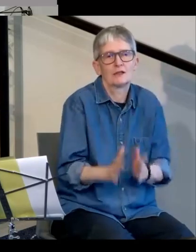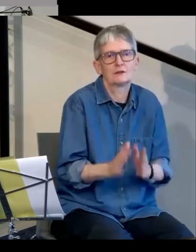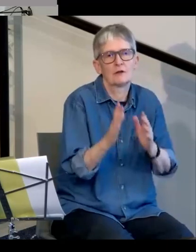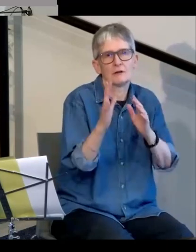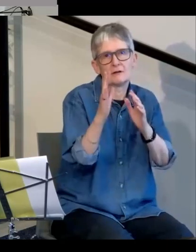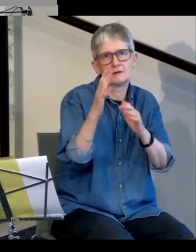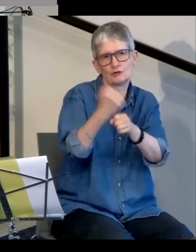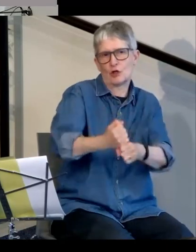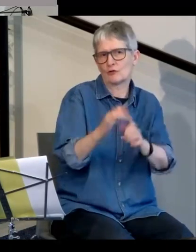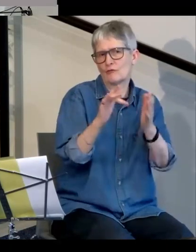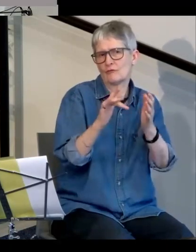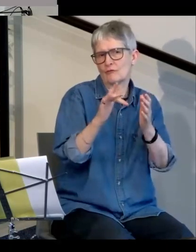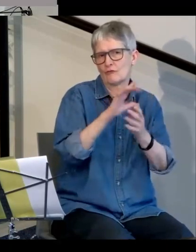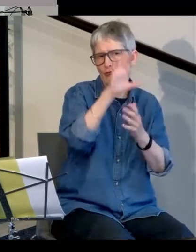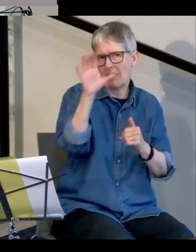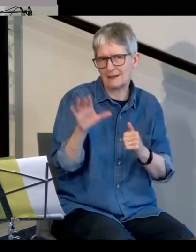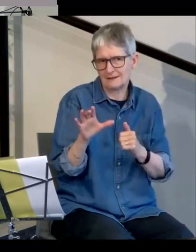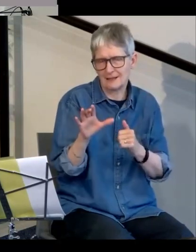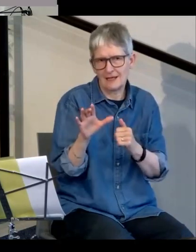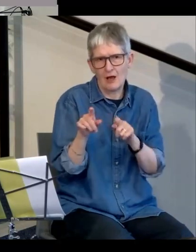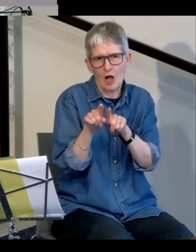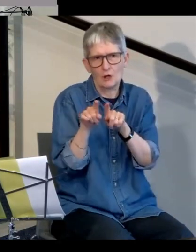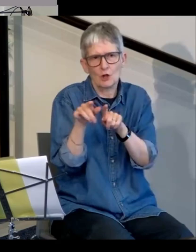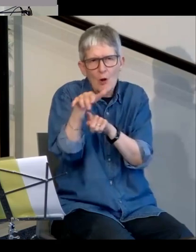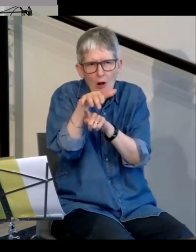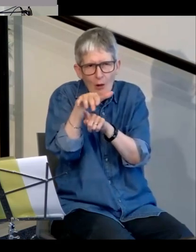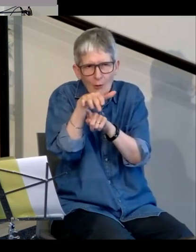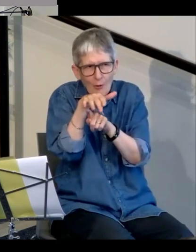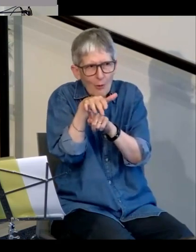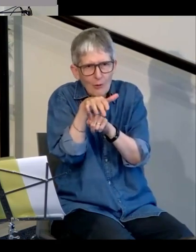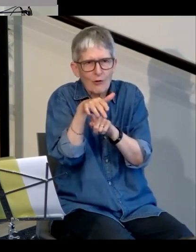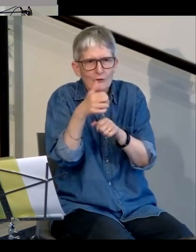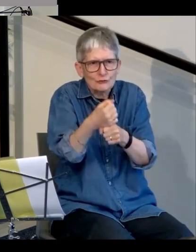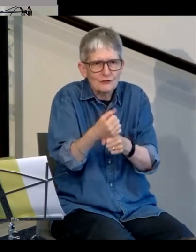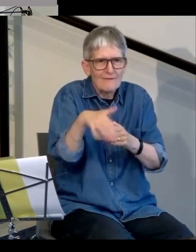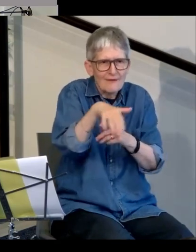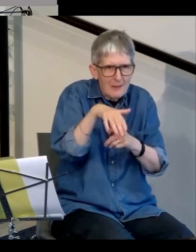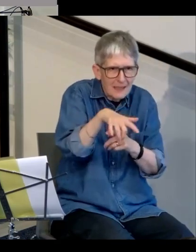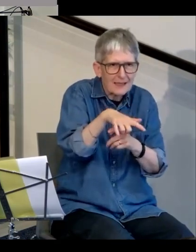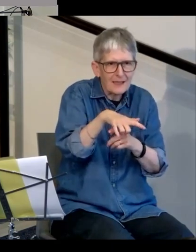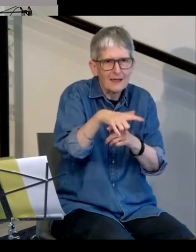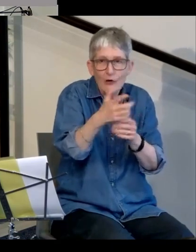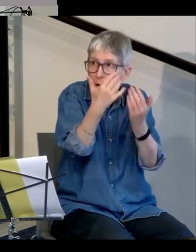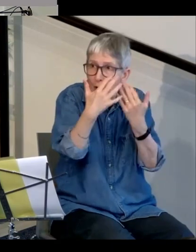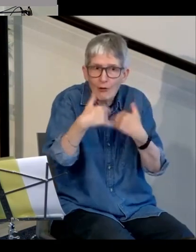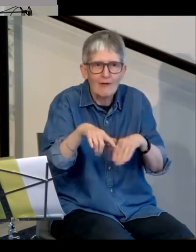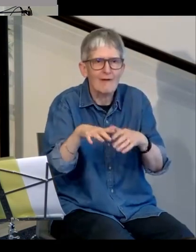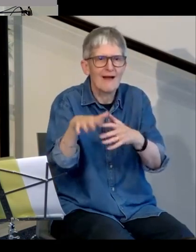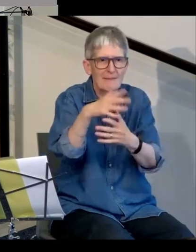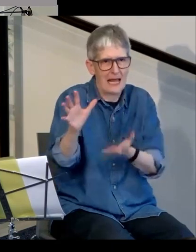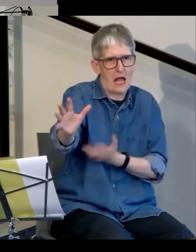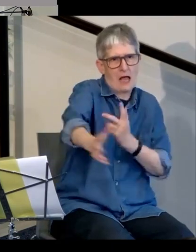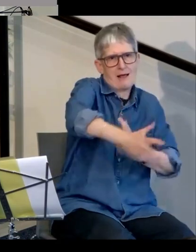also, there is what is known as the local expression of being church family. God calls us into his family. He adopts